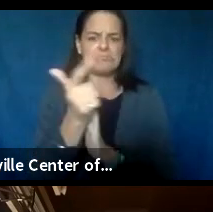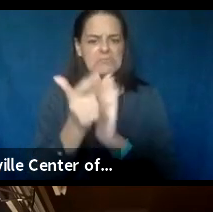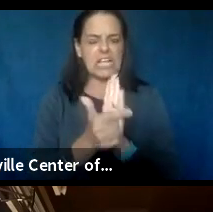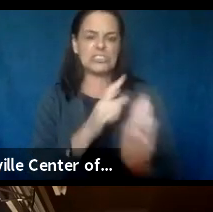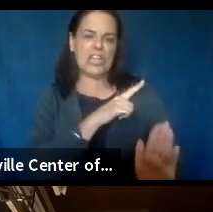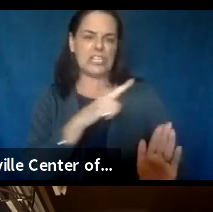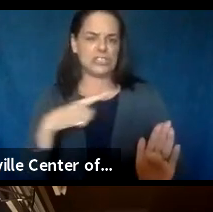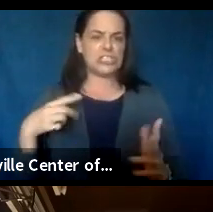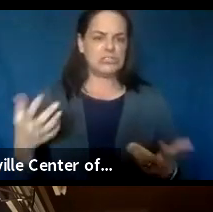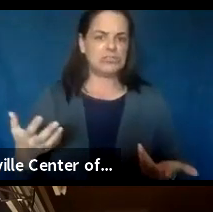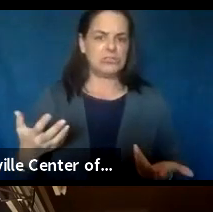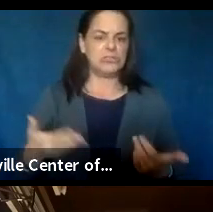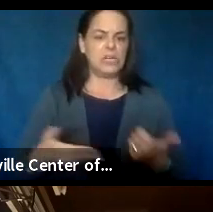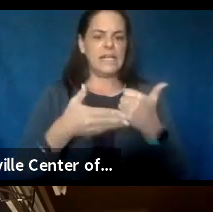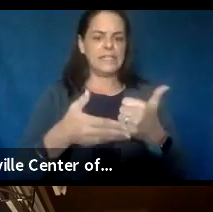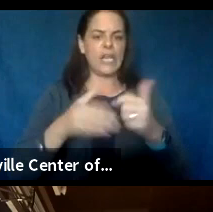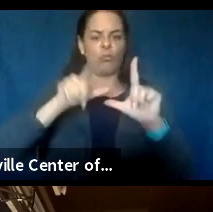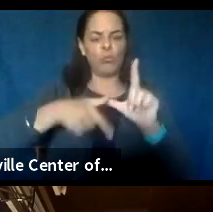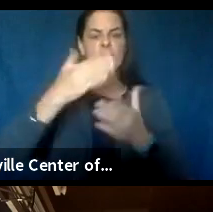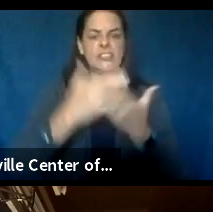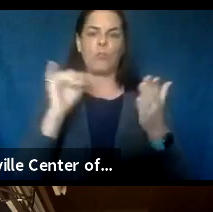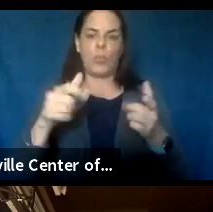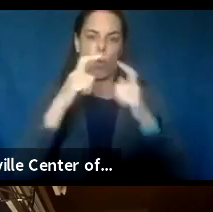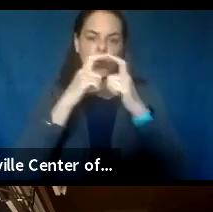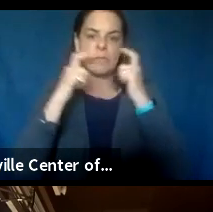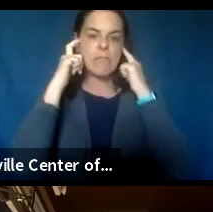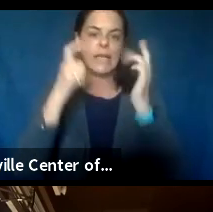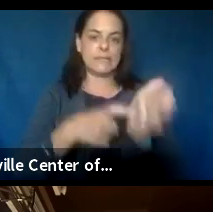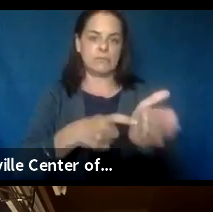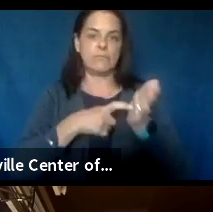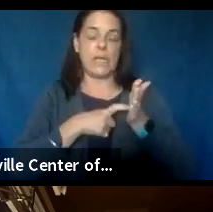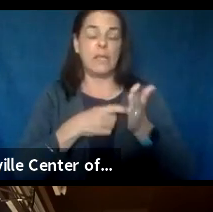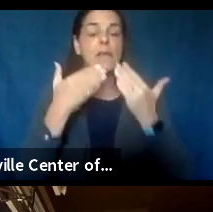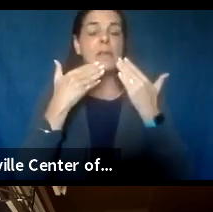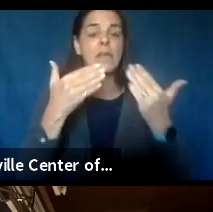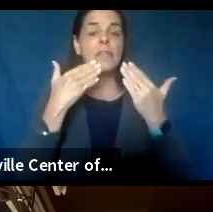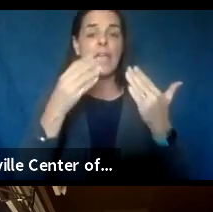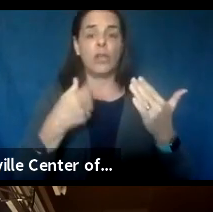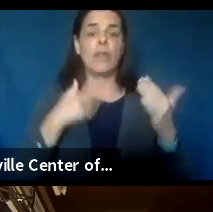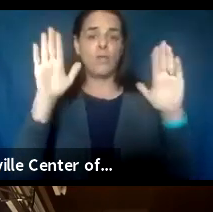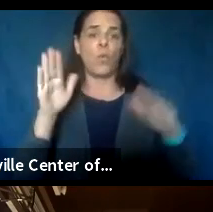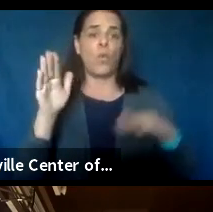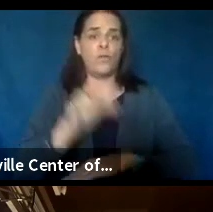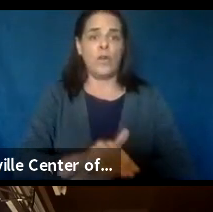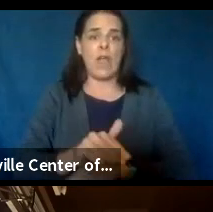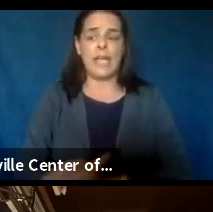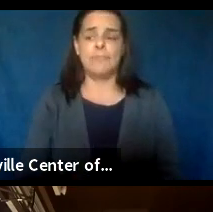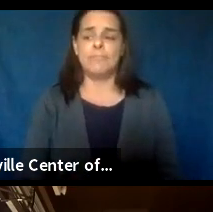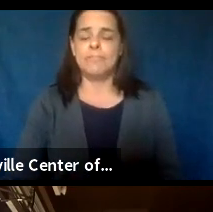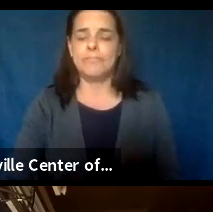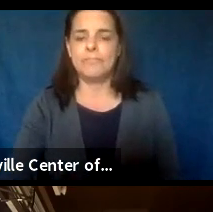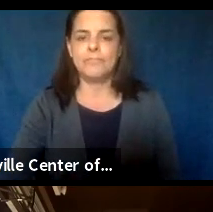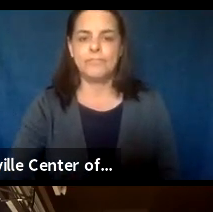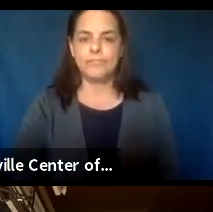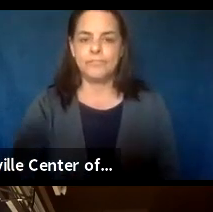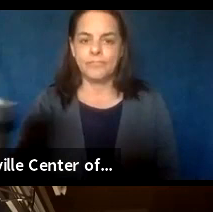help revoke some of these mask mandates. Thank y'all, and y'all have a great night.